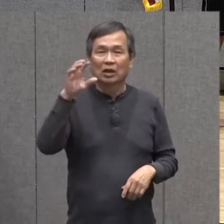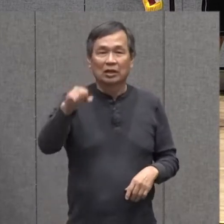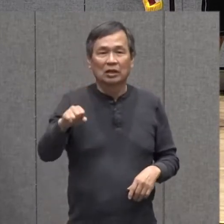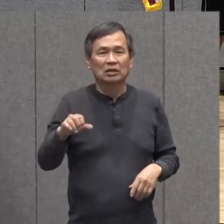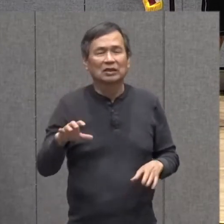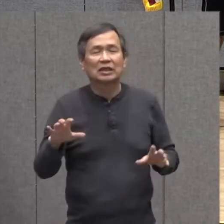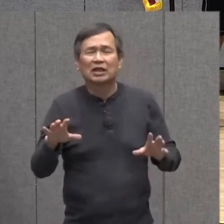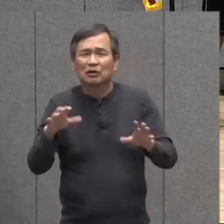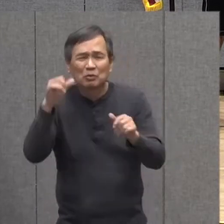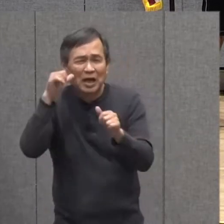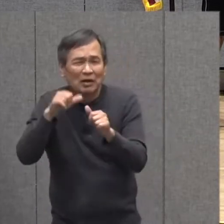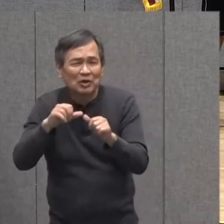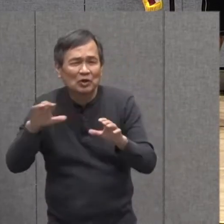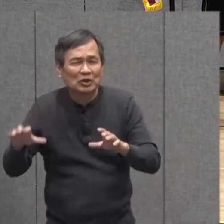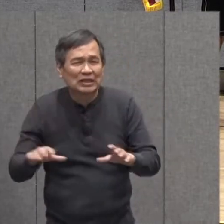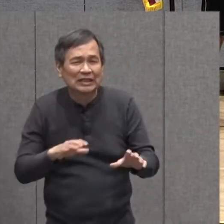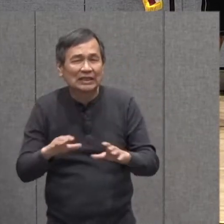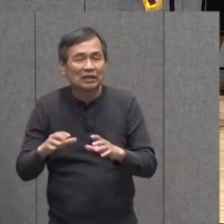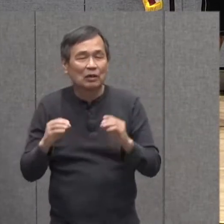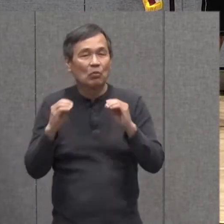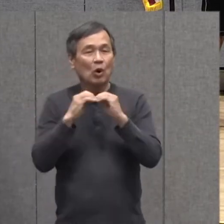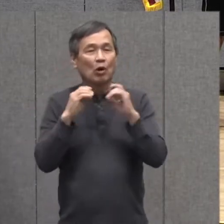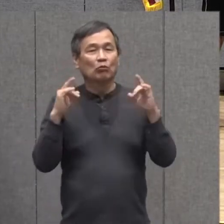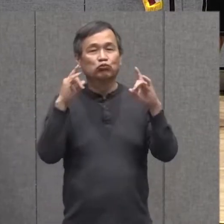that movement of